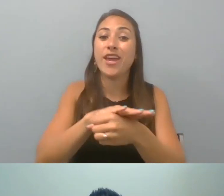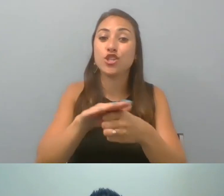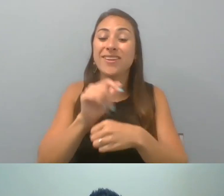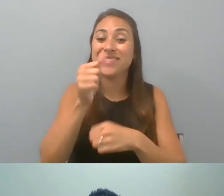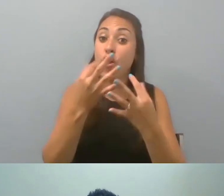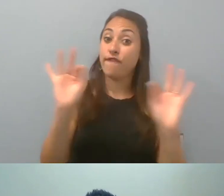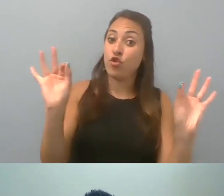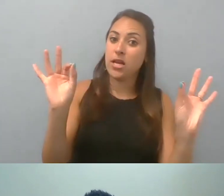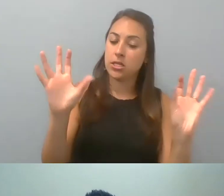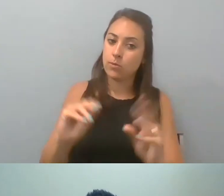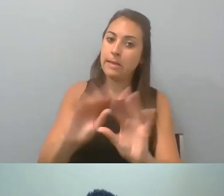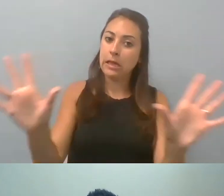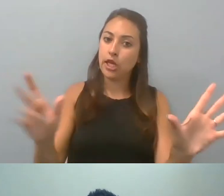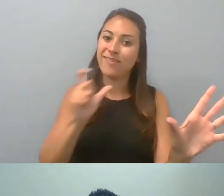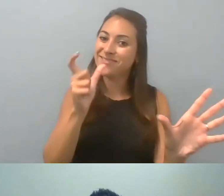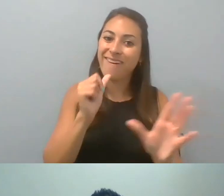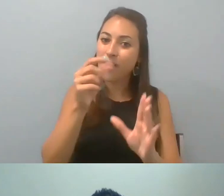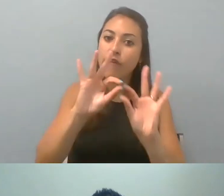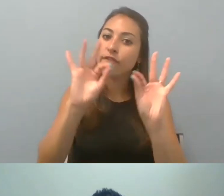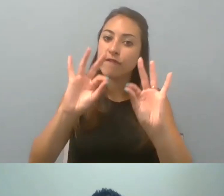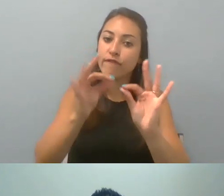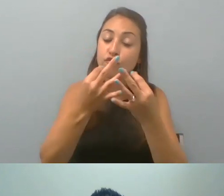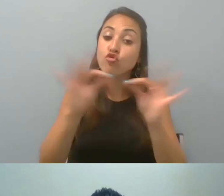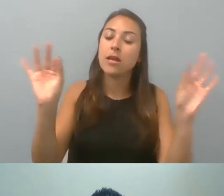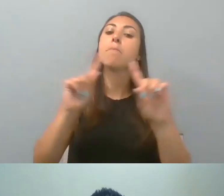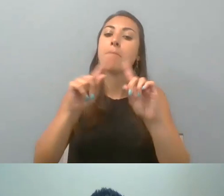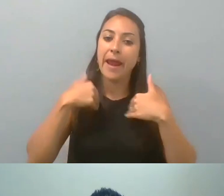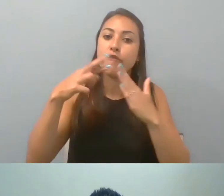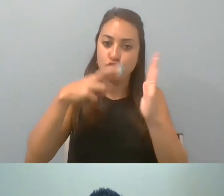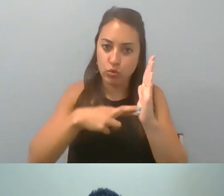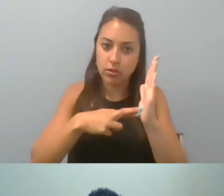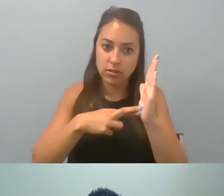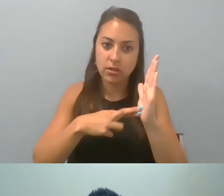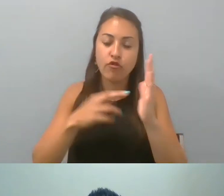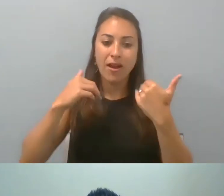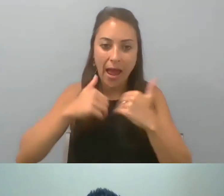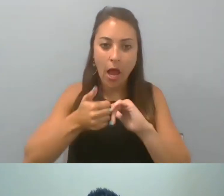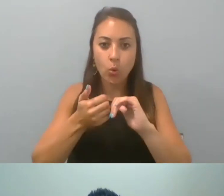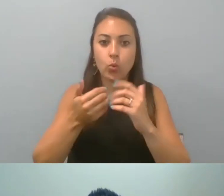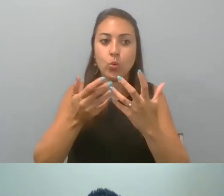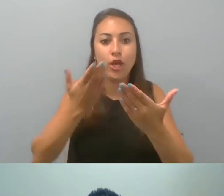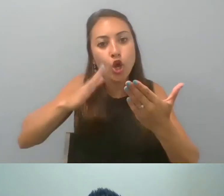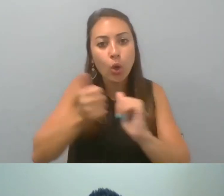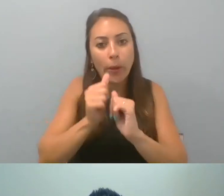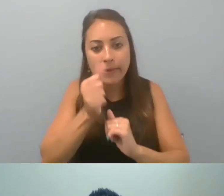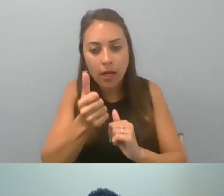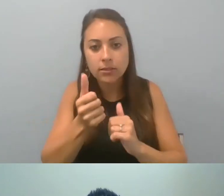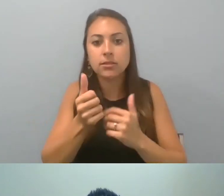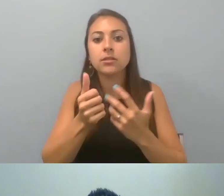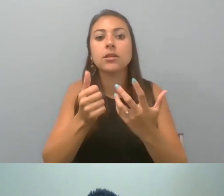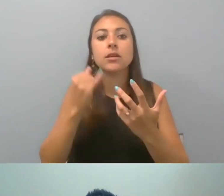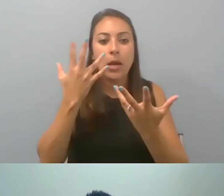make that clear, but we do have guidelines about how we interact with those different things and make places